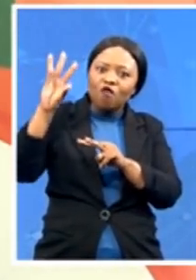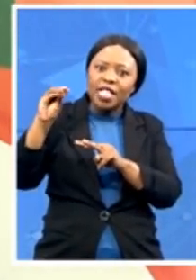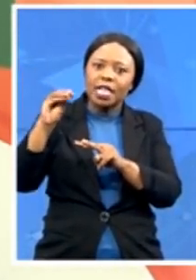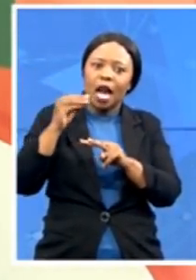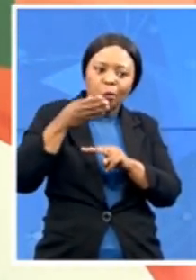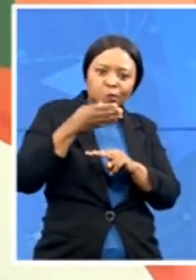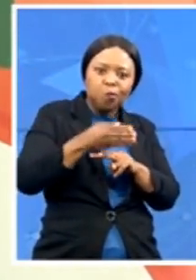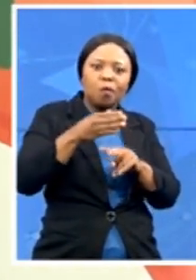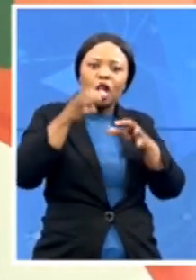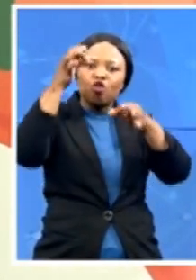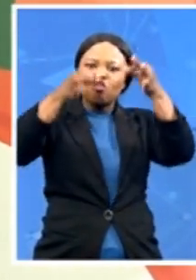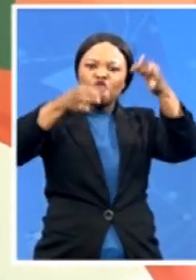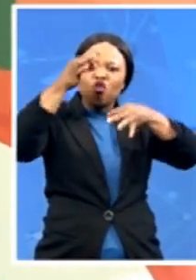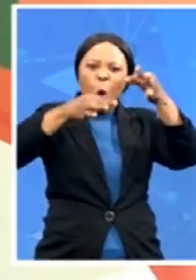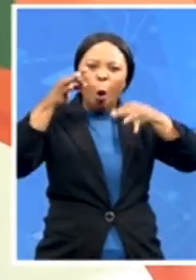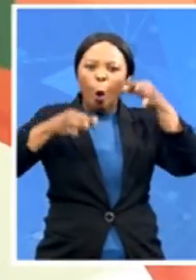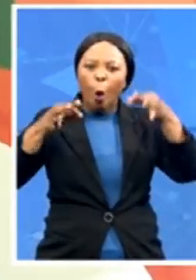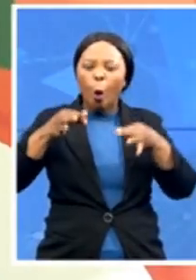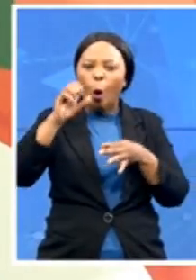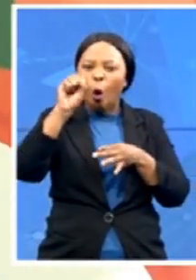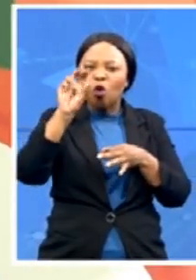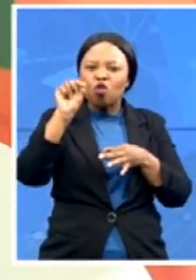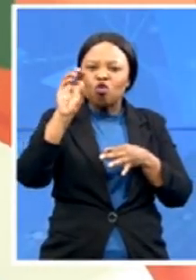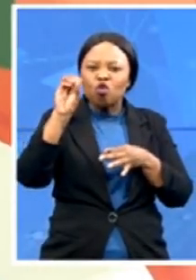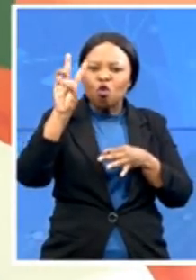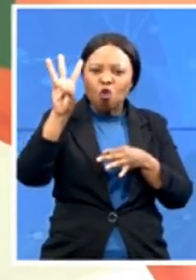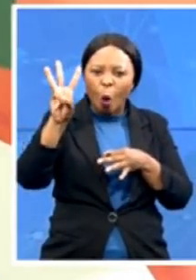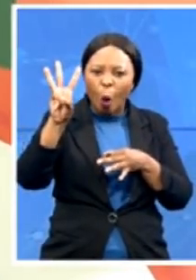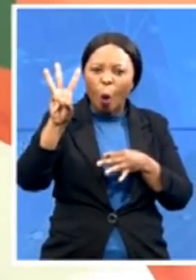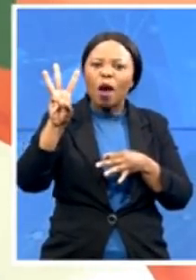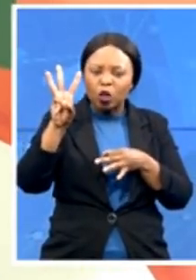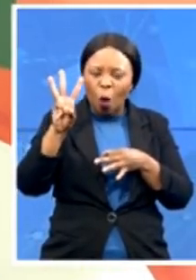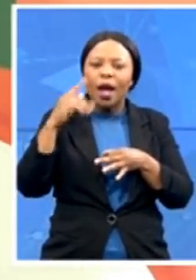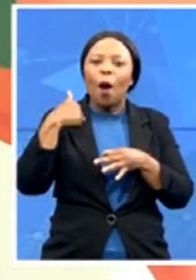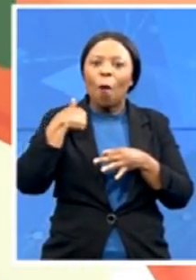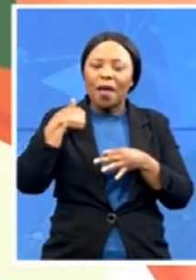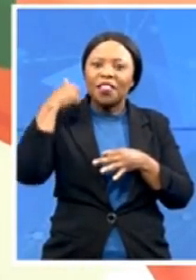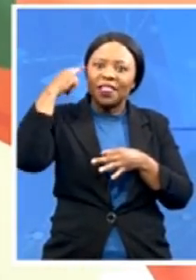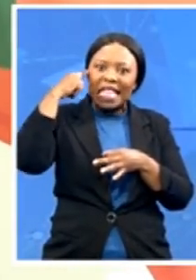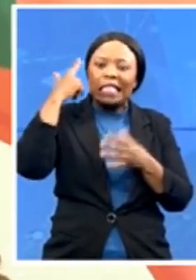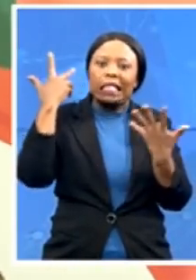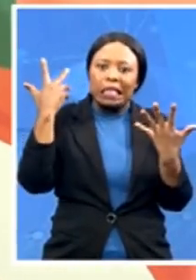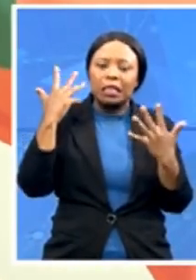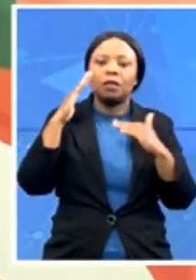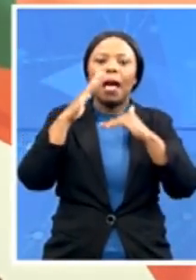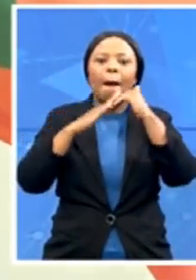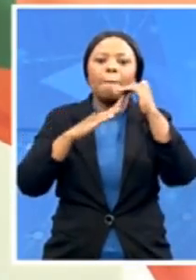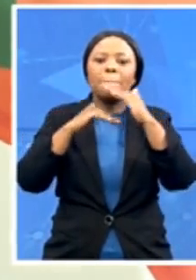should be thinking ukuthi masakheni le nto ndingathi zi-community